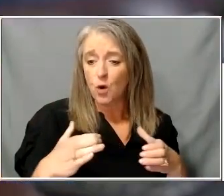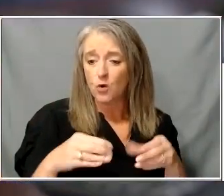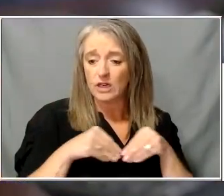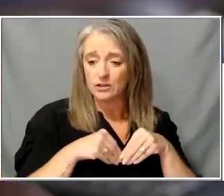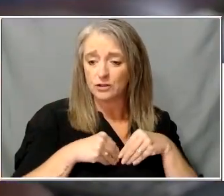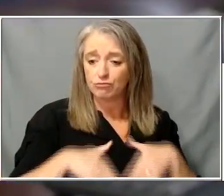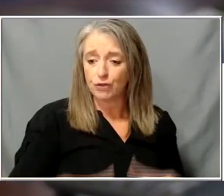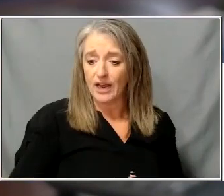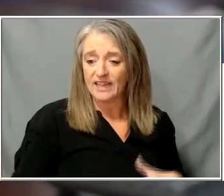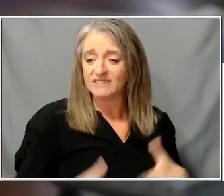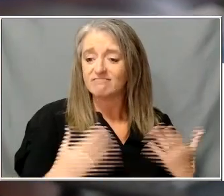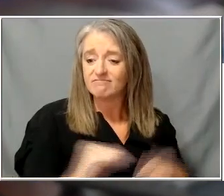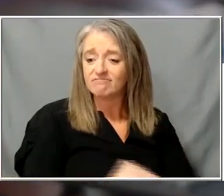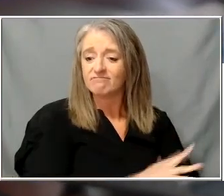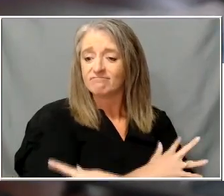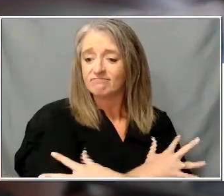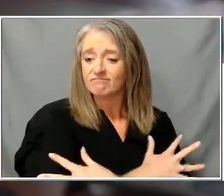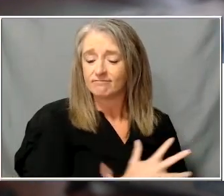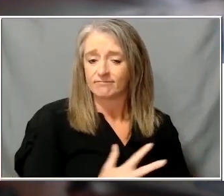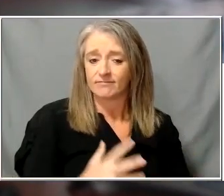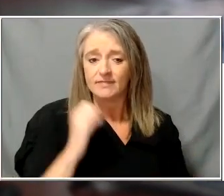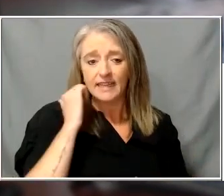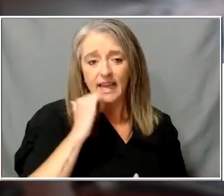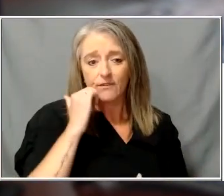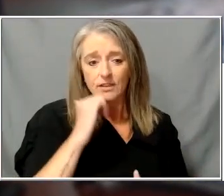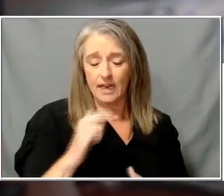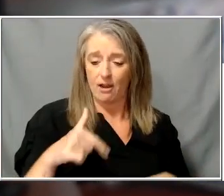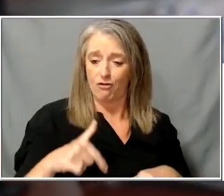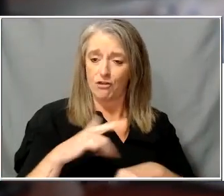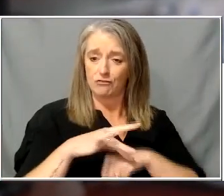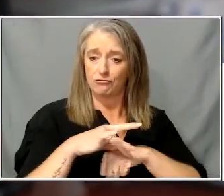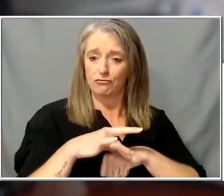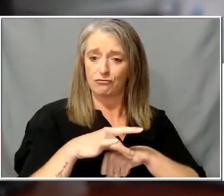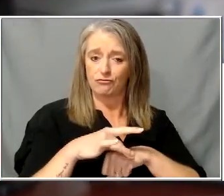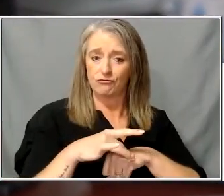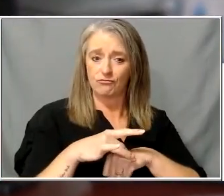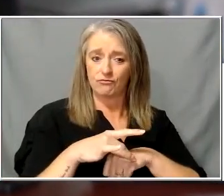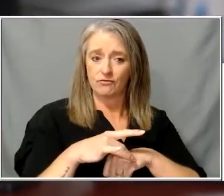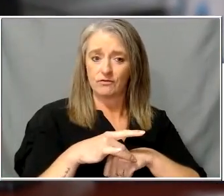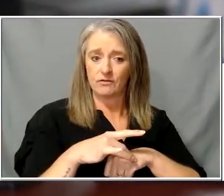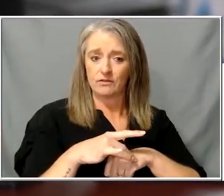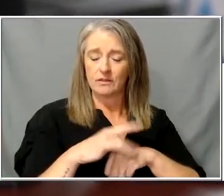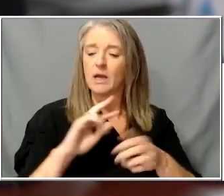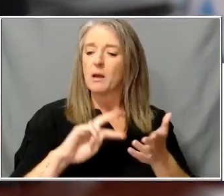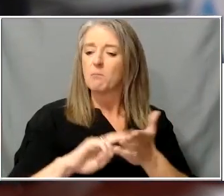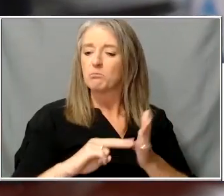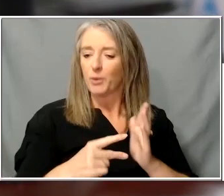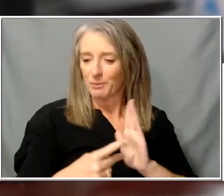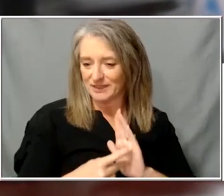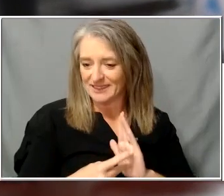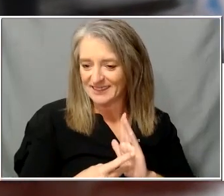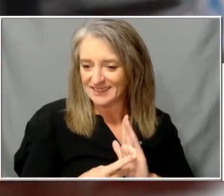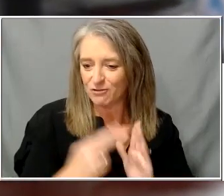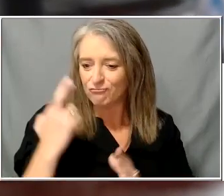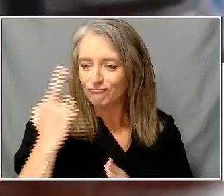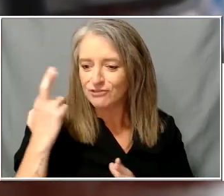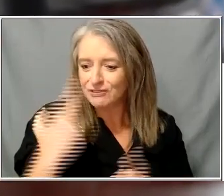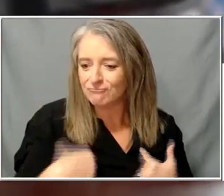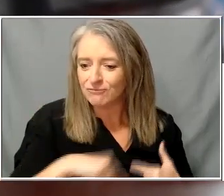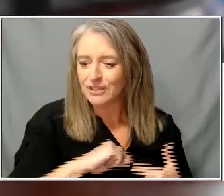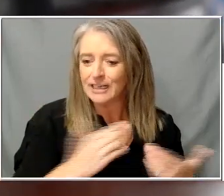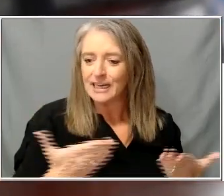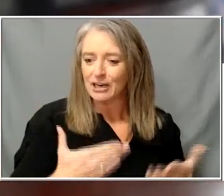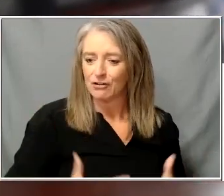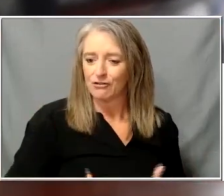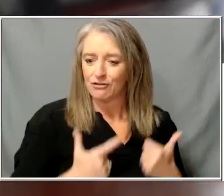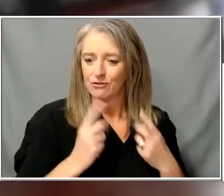And I just believe that every day I have on this earth there's a purpose, there's a reason, and I